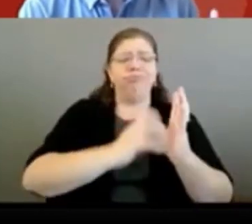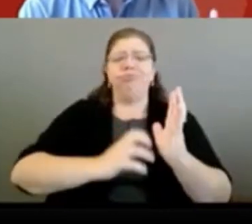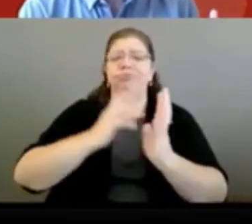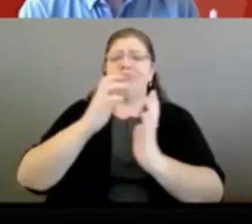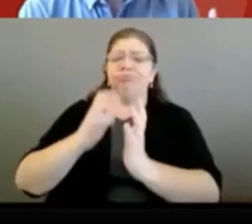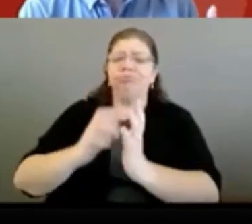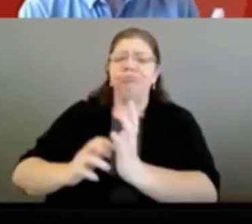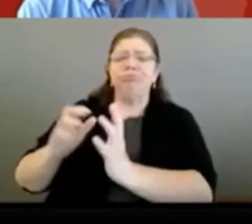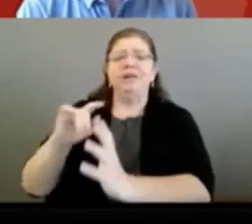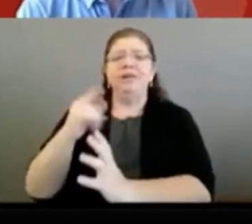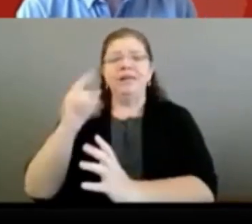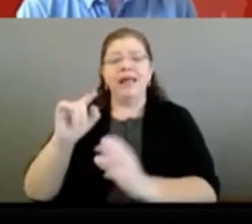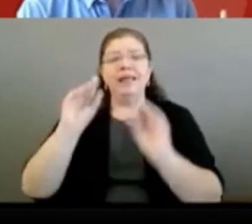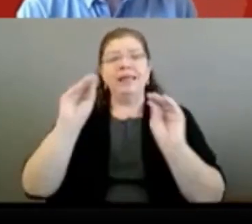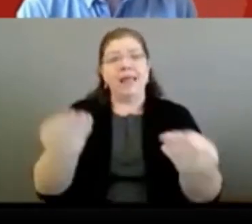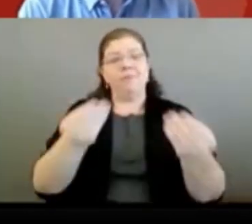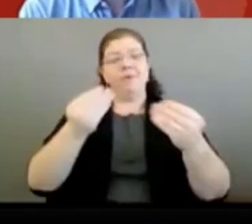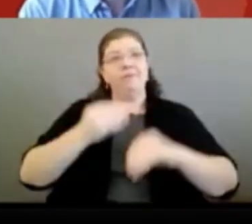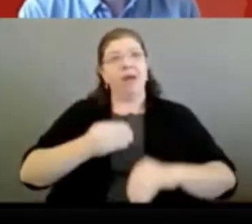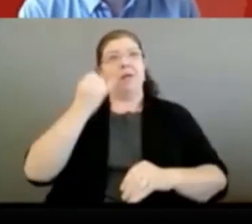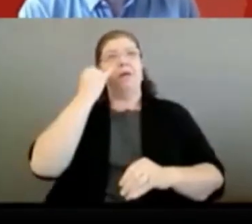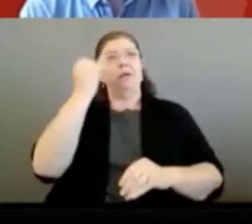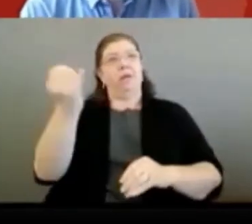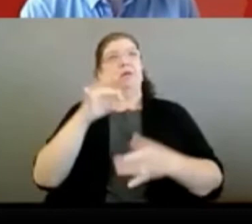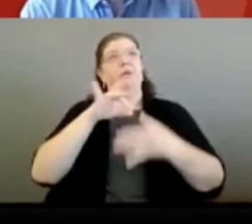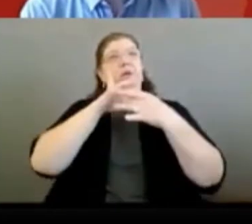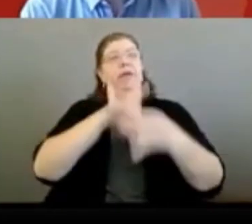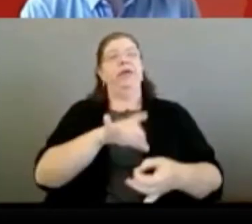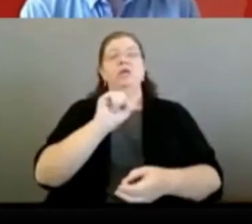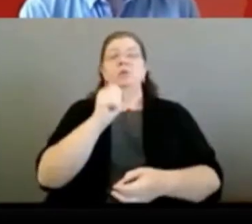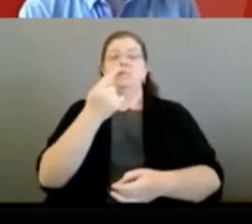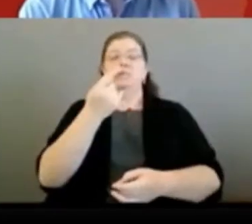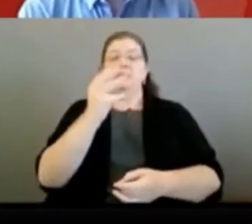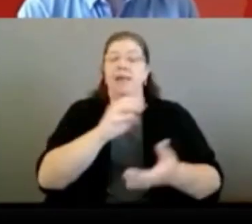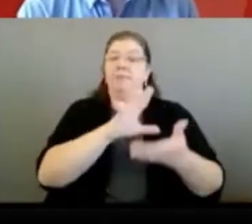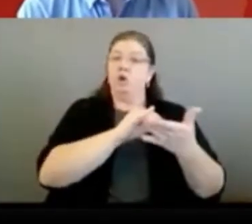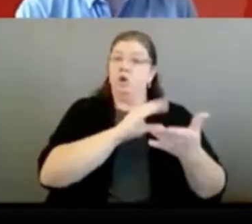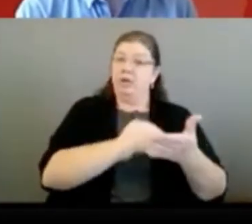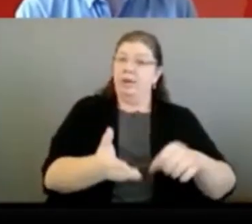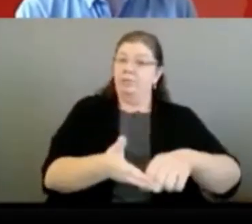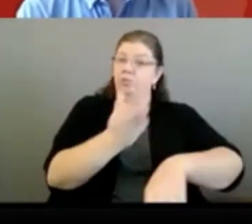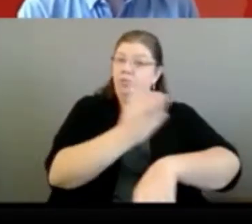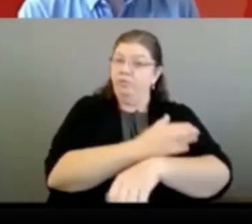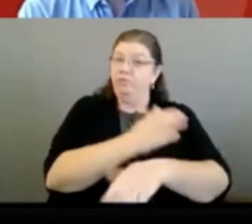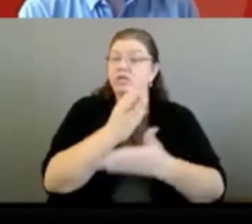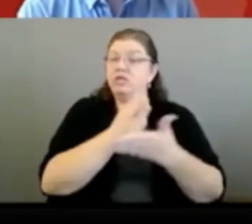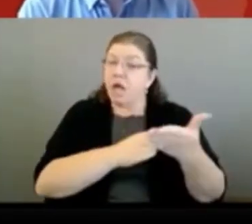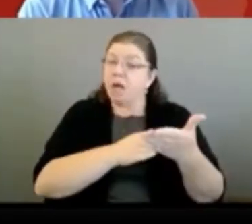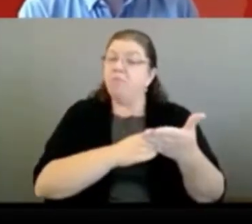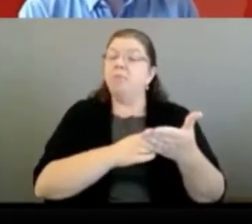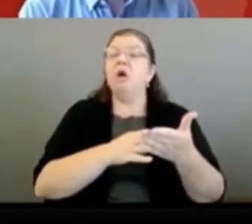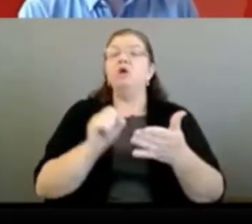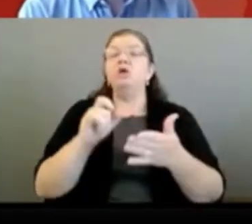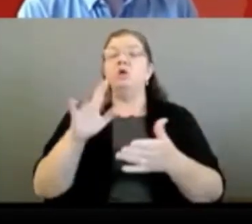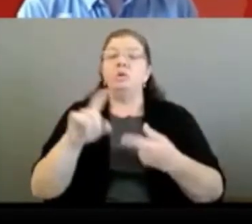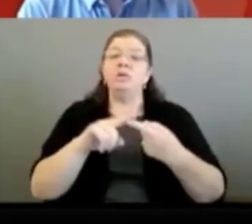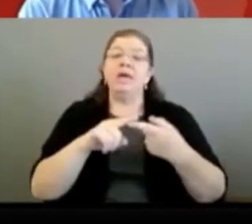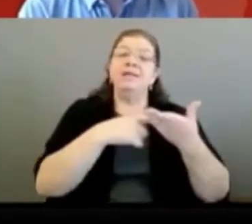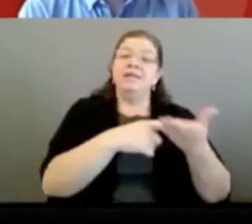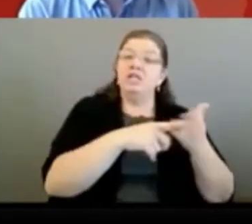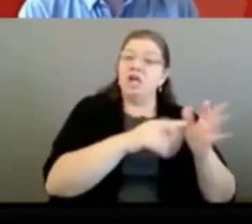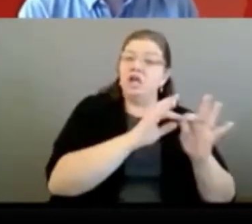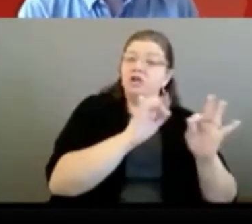providing insight into STEM learning context and for improving those contexts. Some of these data sources might include discussion forums,